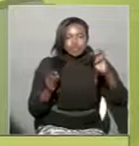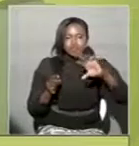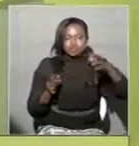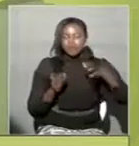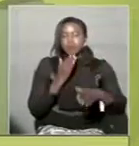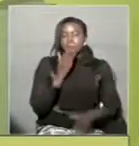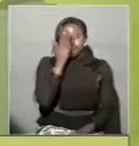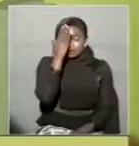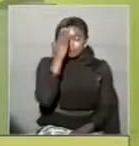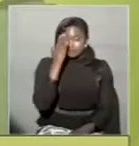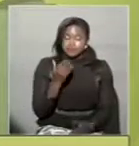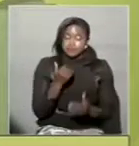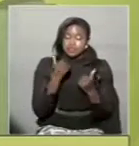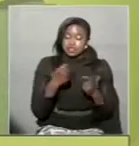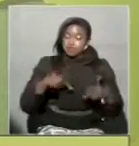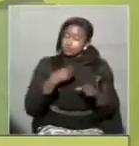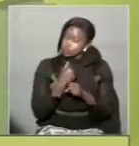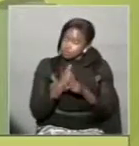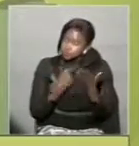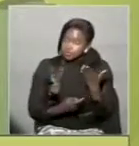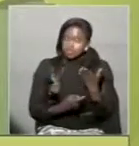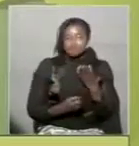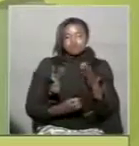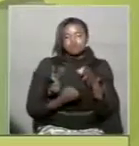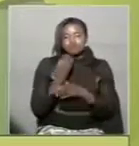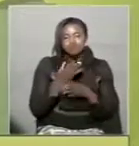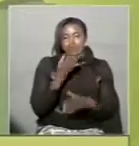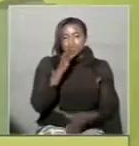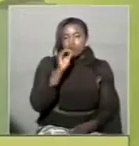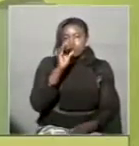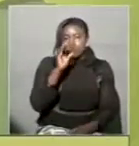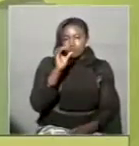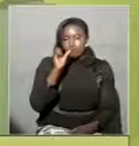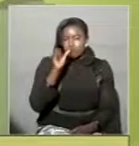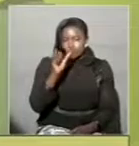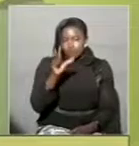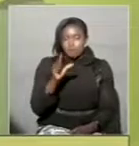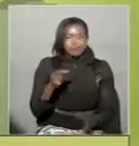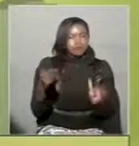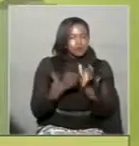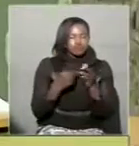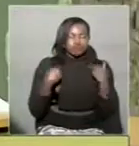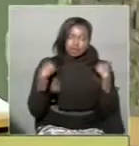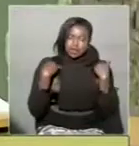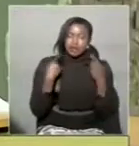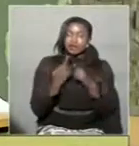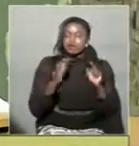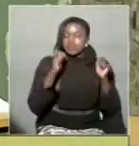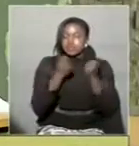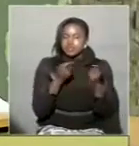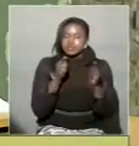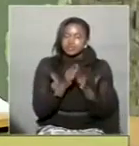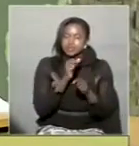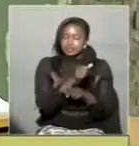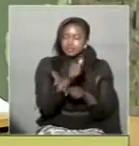Mbarara. So what we've done is to come up with what we call the focal point officers. From our team, we have allocated each of